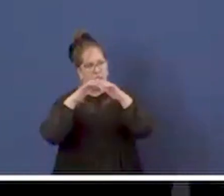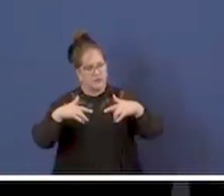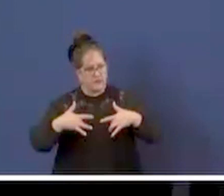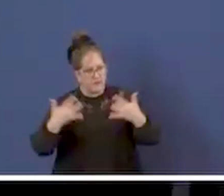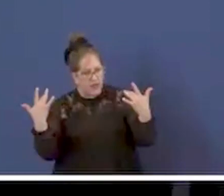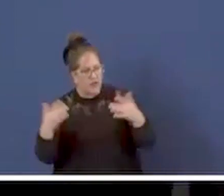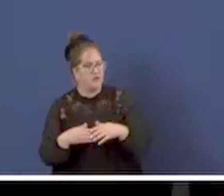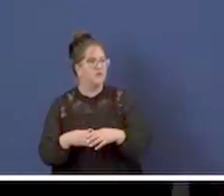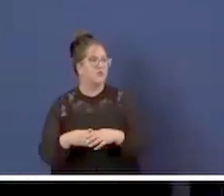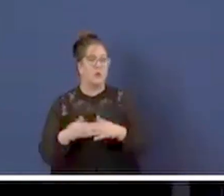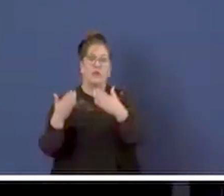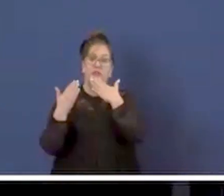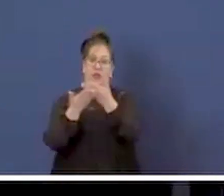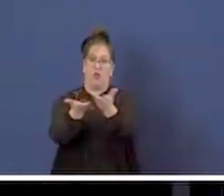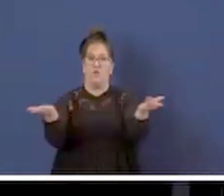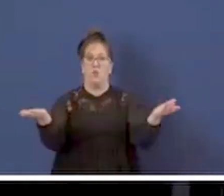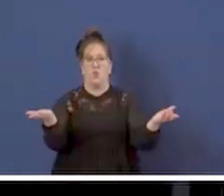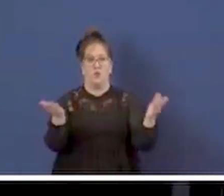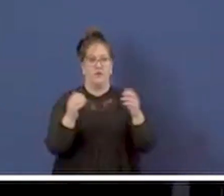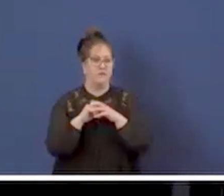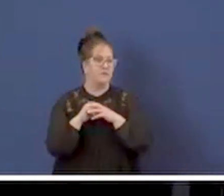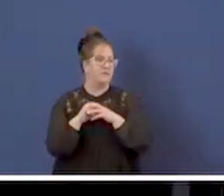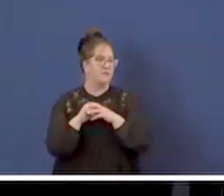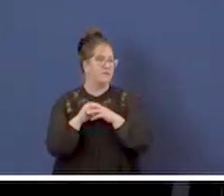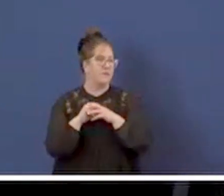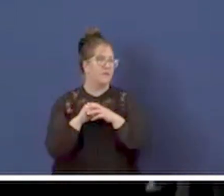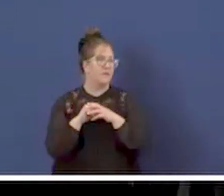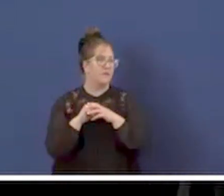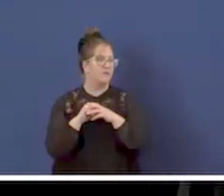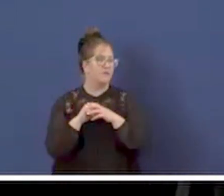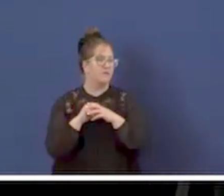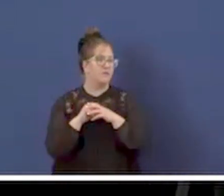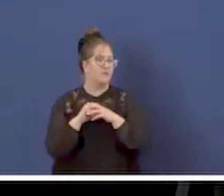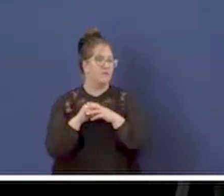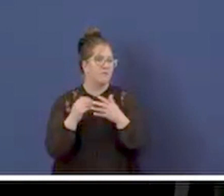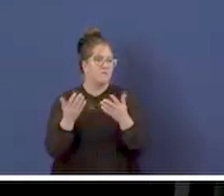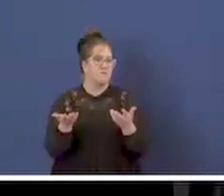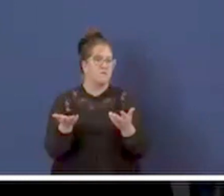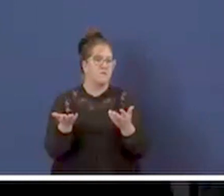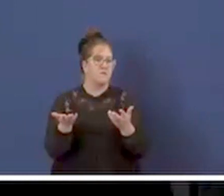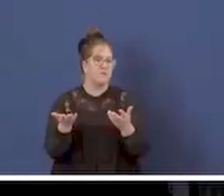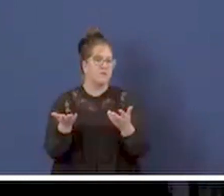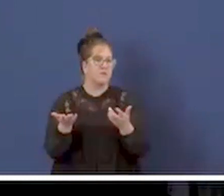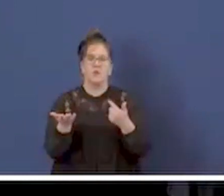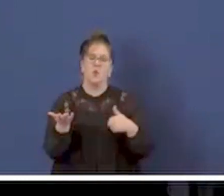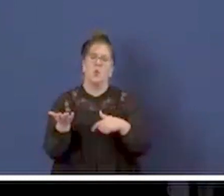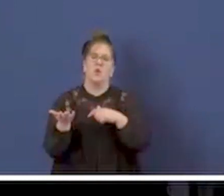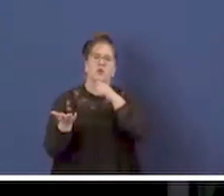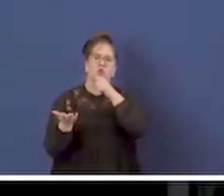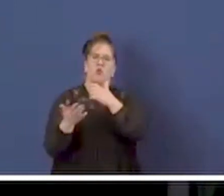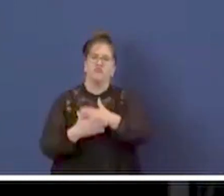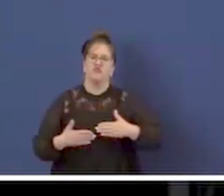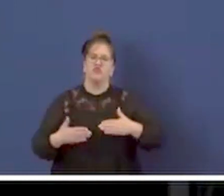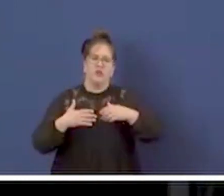to thank all of you. I think we don't show enough appreciation to